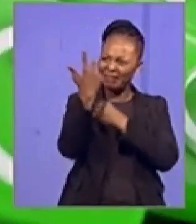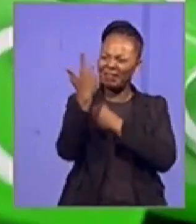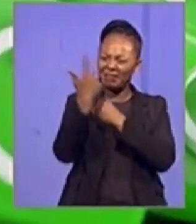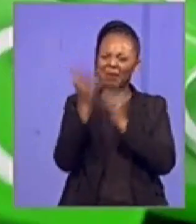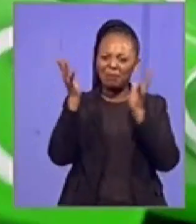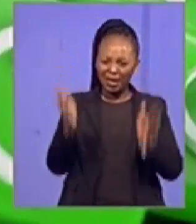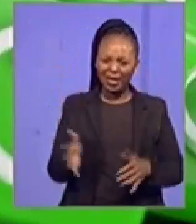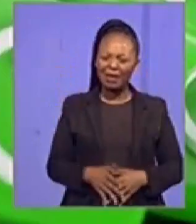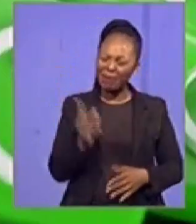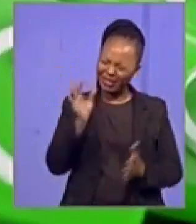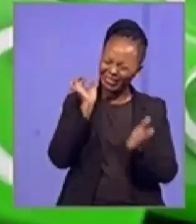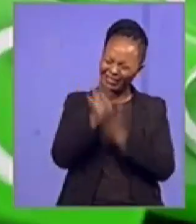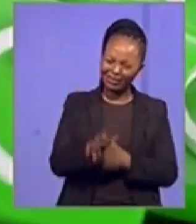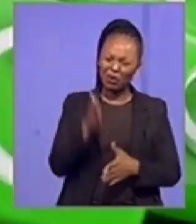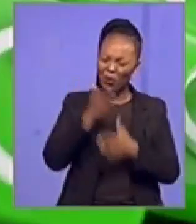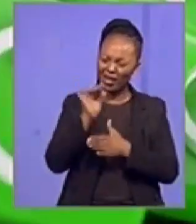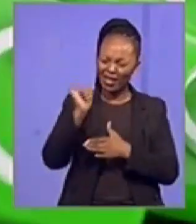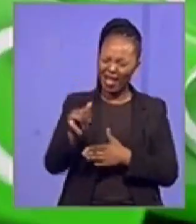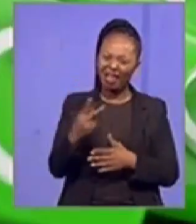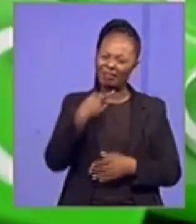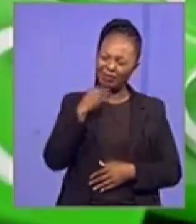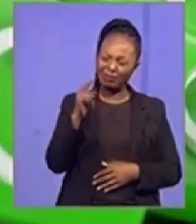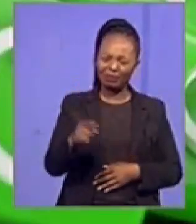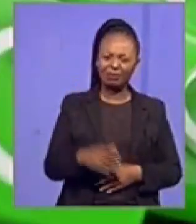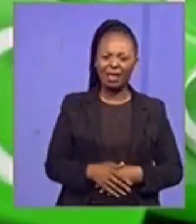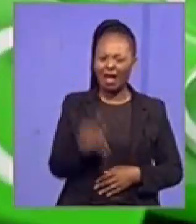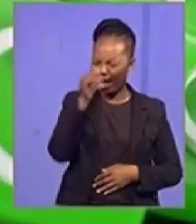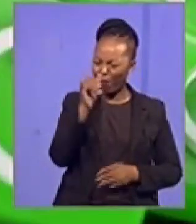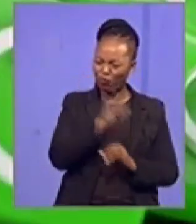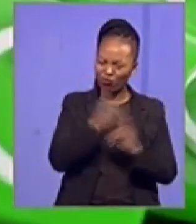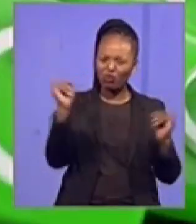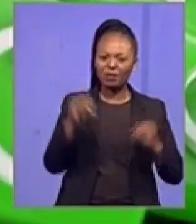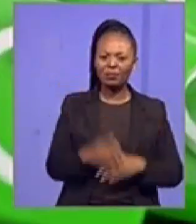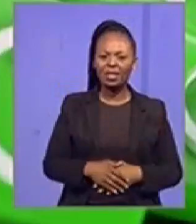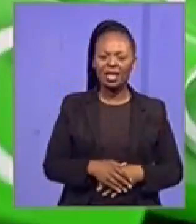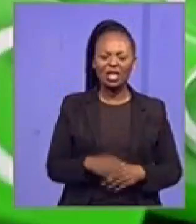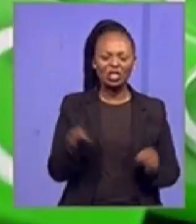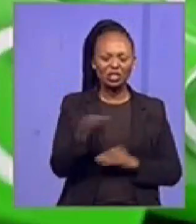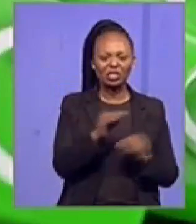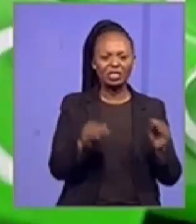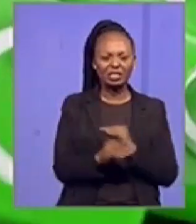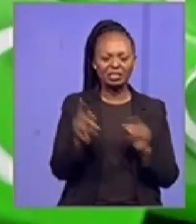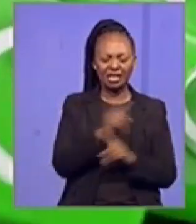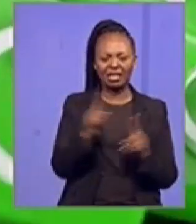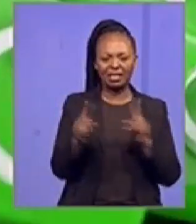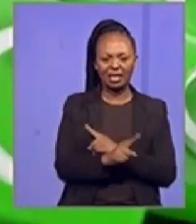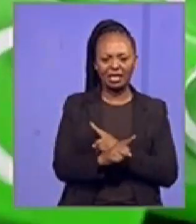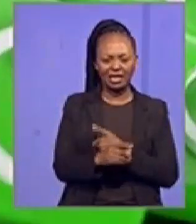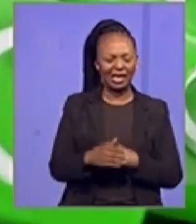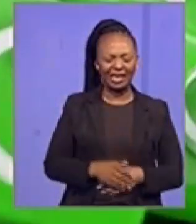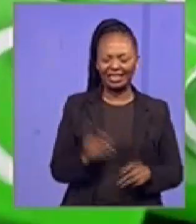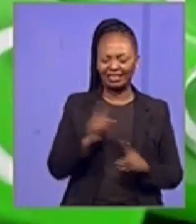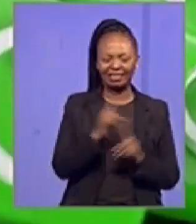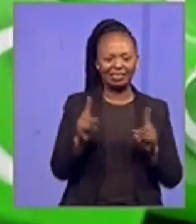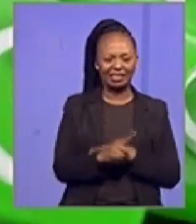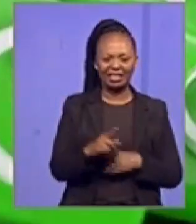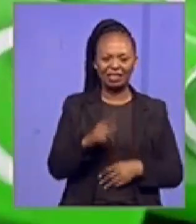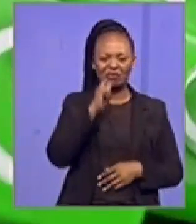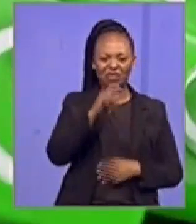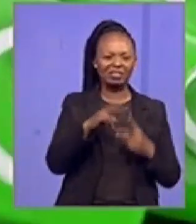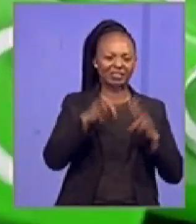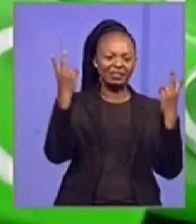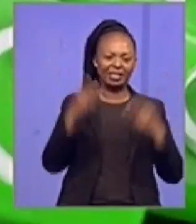monola wa pallwa ke bosenyi. Diphetogo tšeo mopresidente a dirilego maabane go ya ka nna ga se diphetogo tša selo le batho